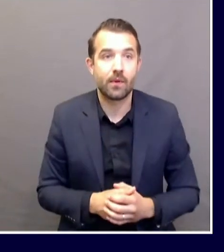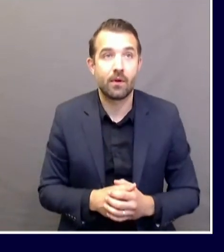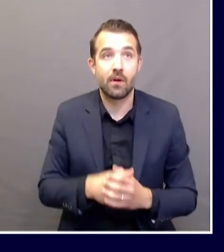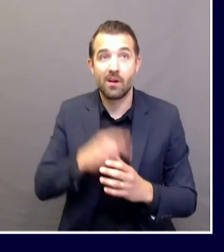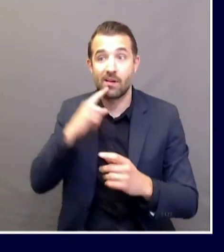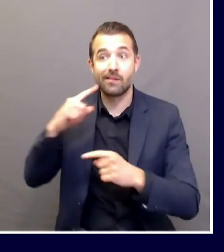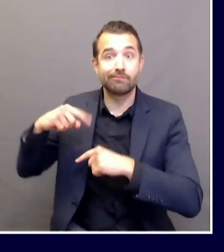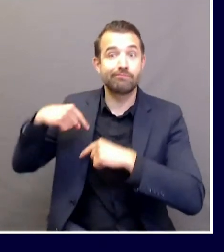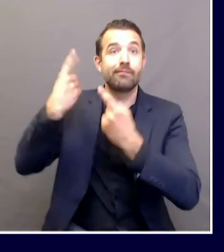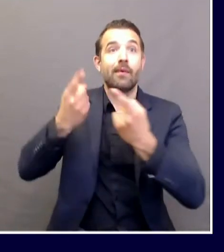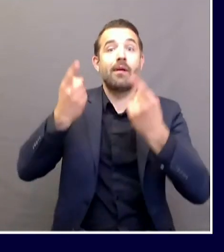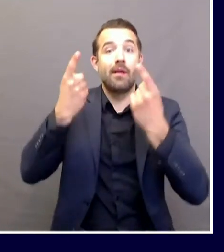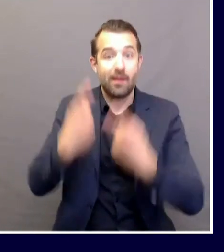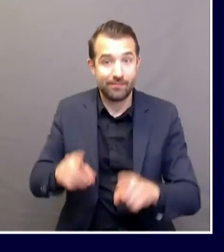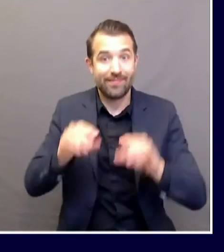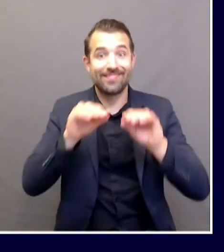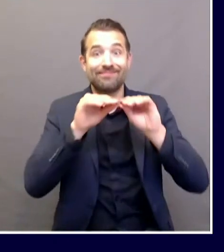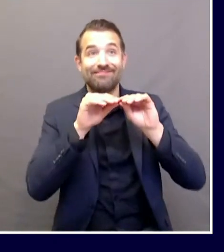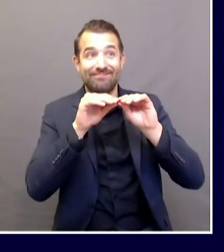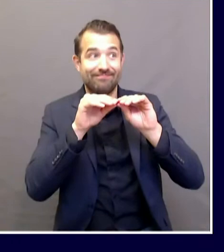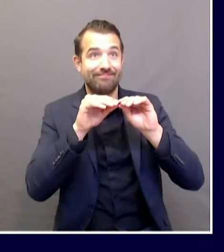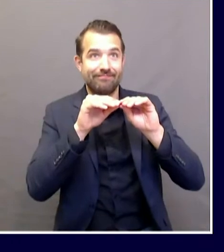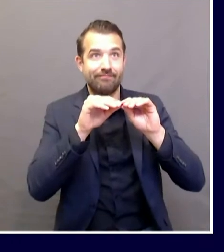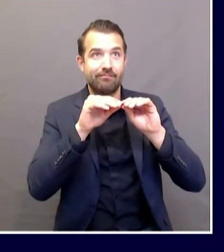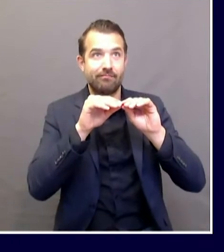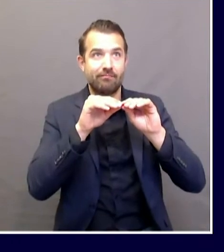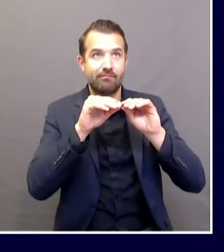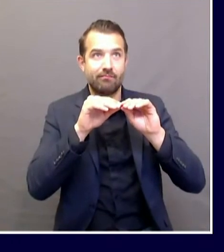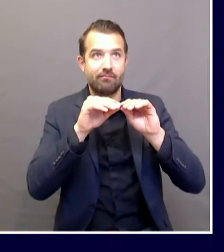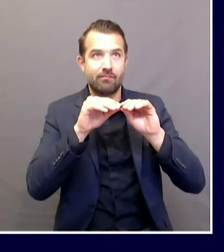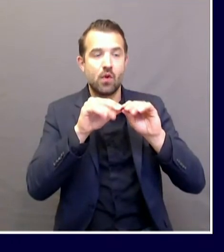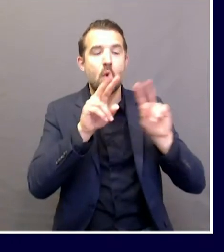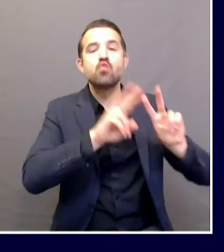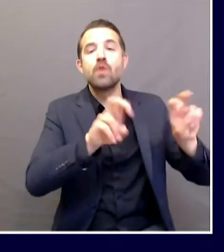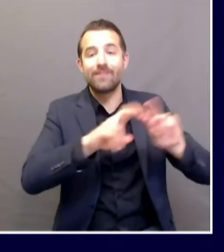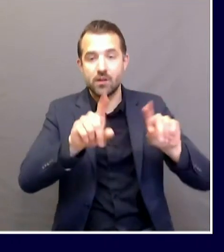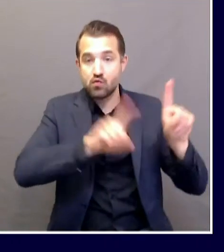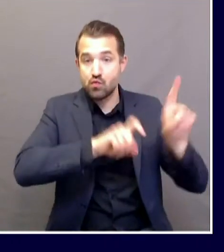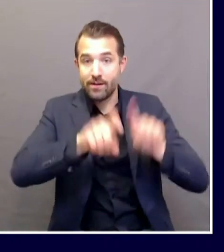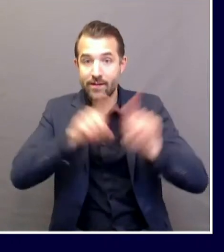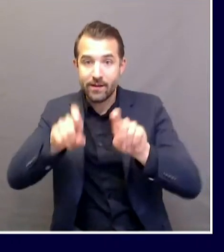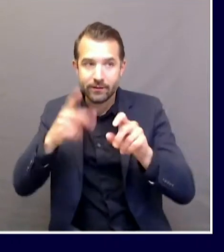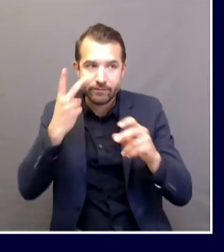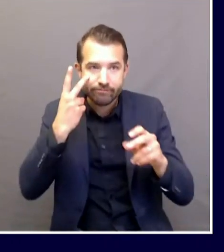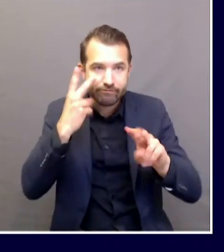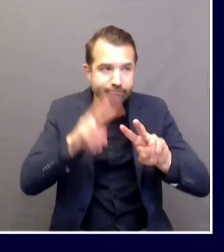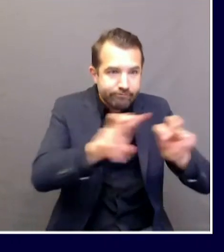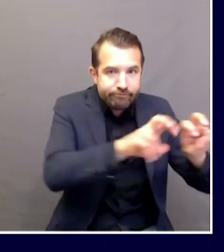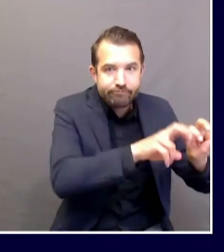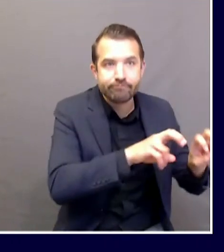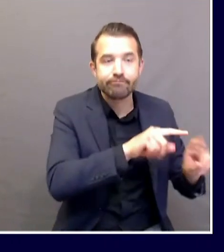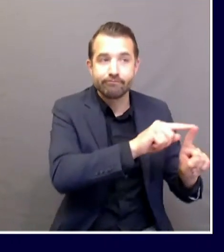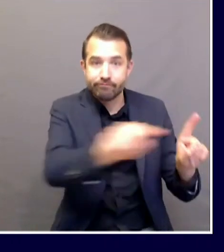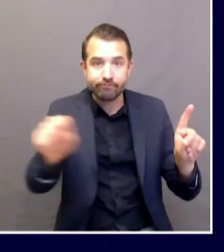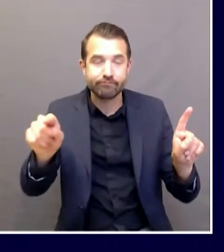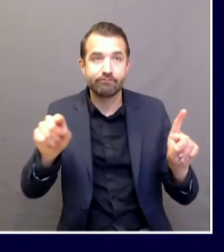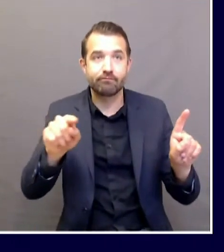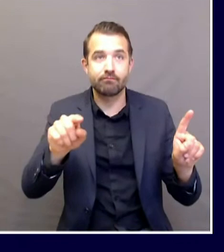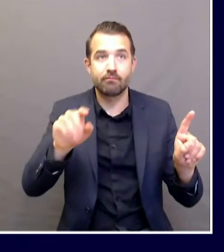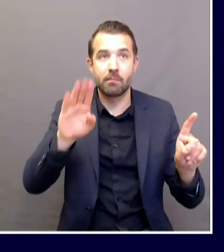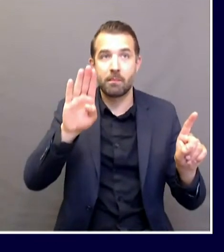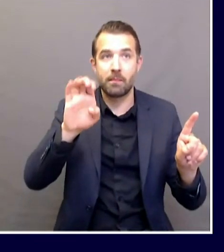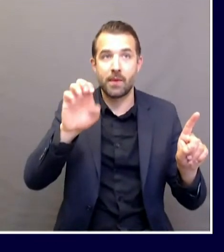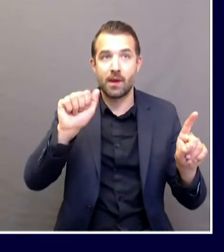shook or altered their confidence in the J&J vaccine. One of those was done by the de Beaumont Foundation, a well-respected public